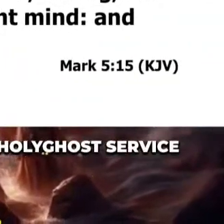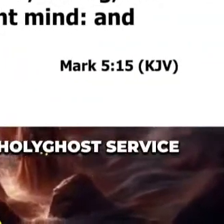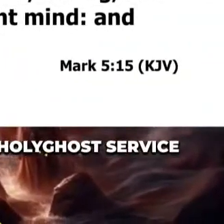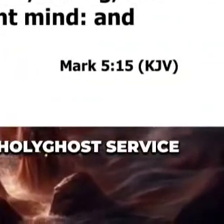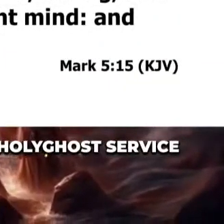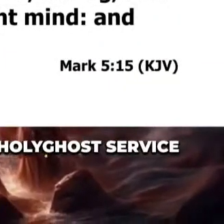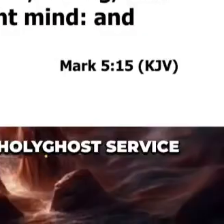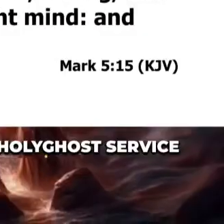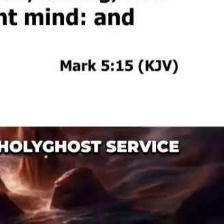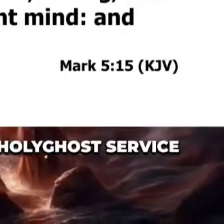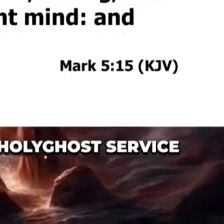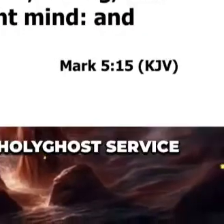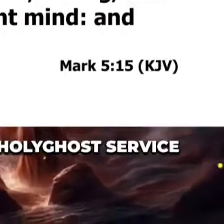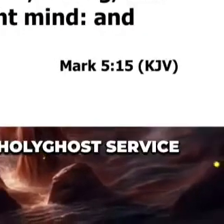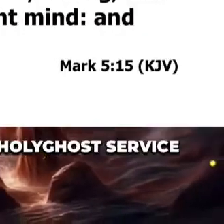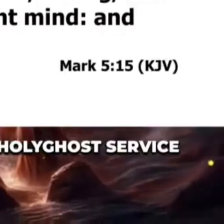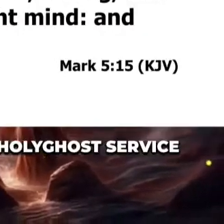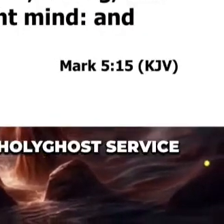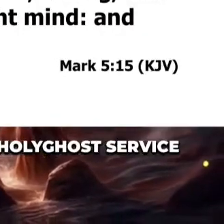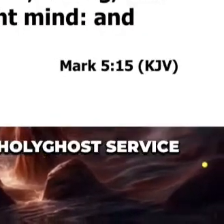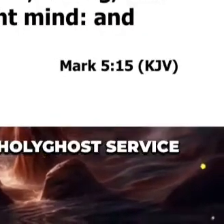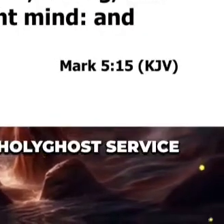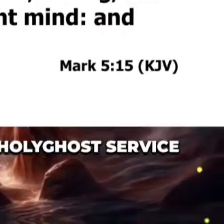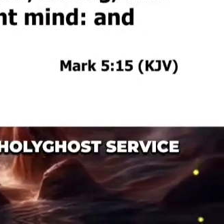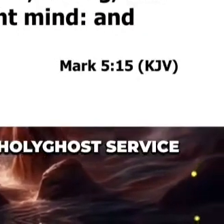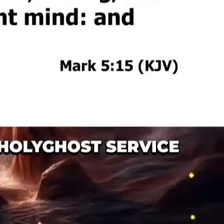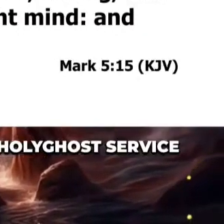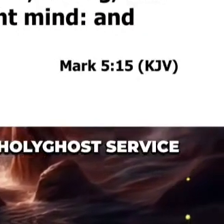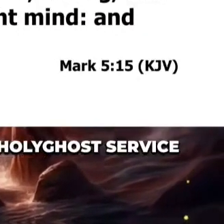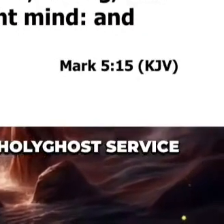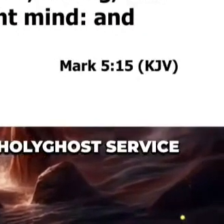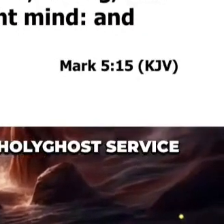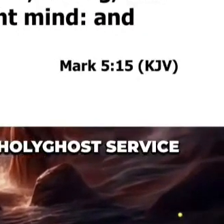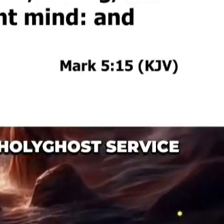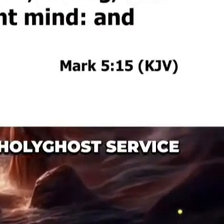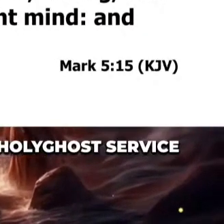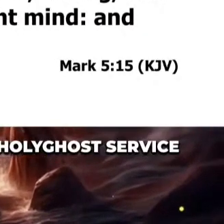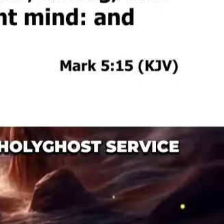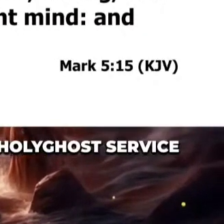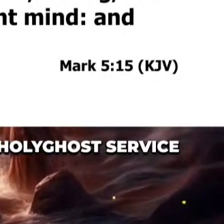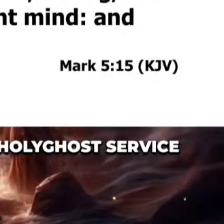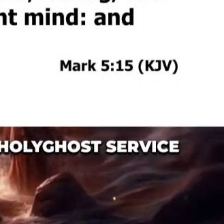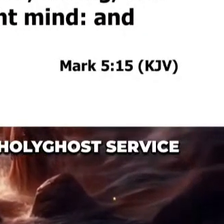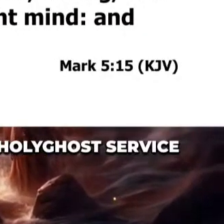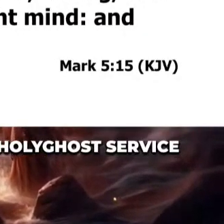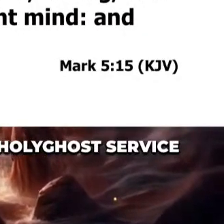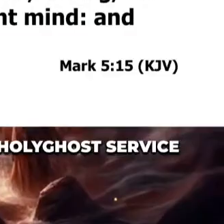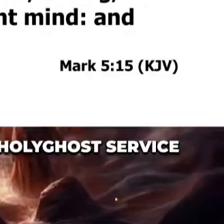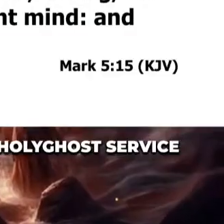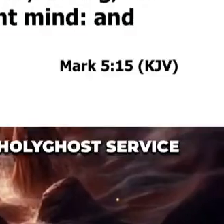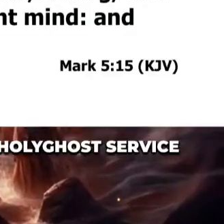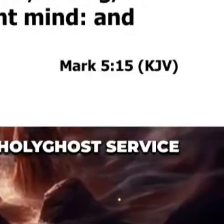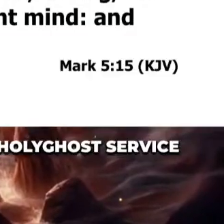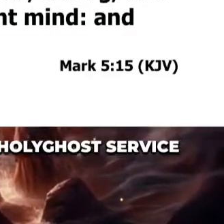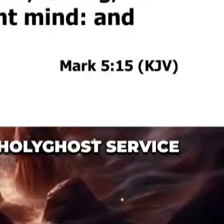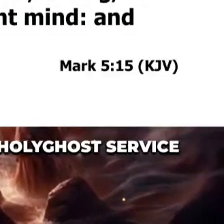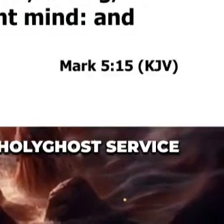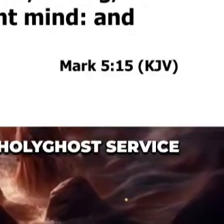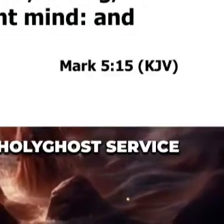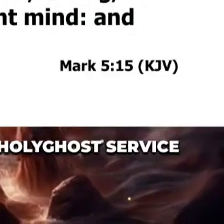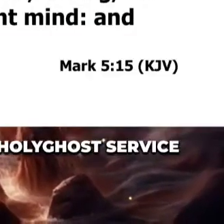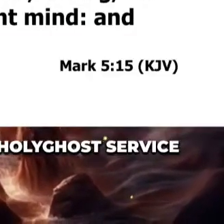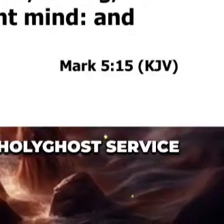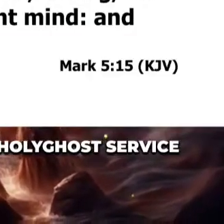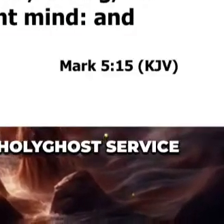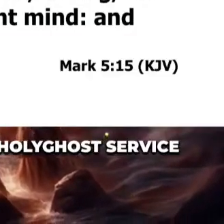legion, sitting and clothed and in his right mind, and they were afraid. They were afraid because they